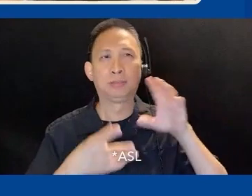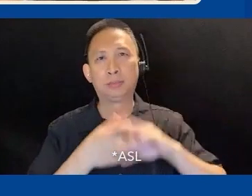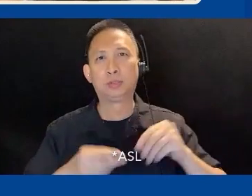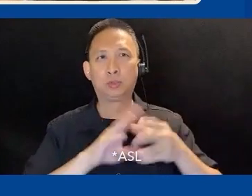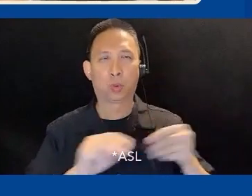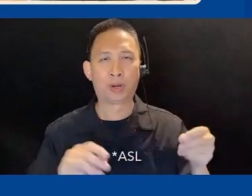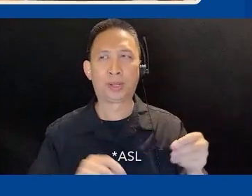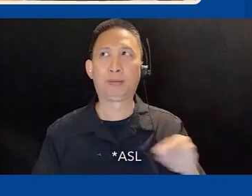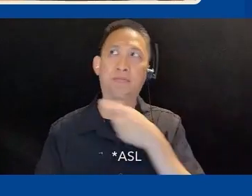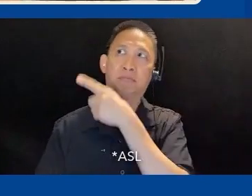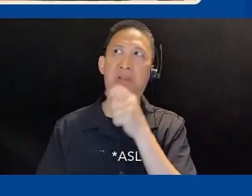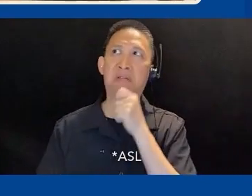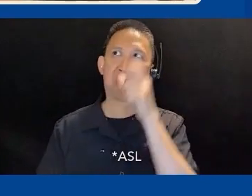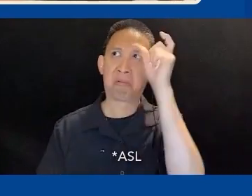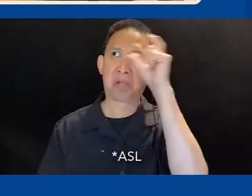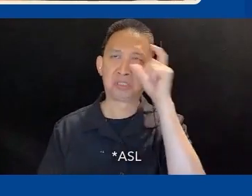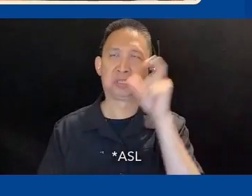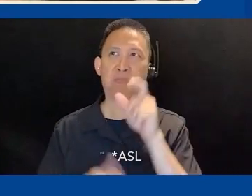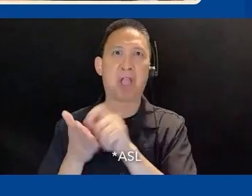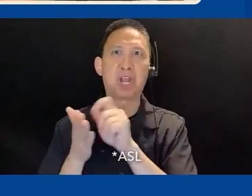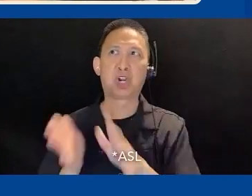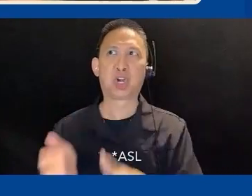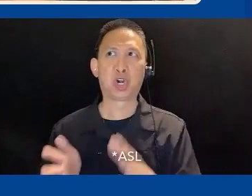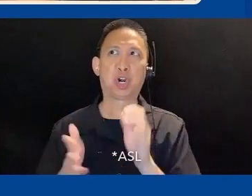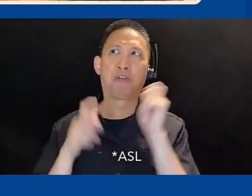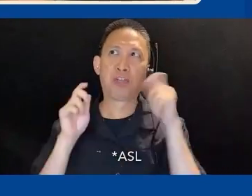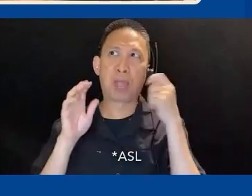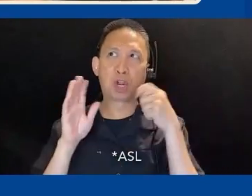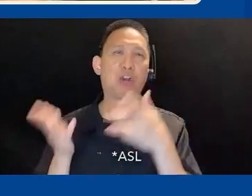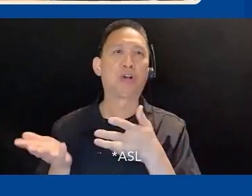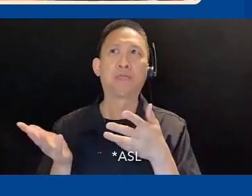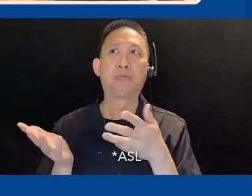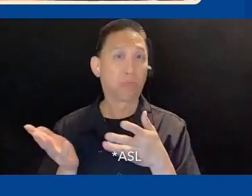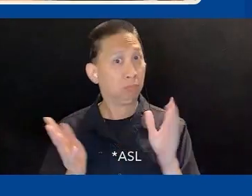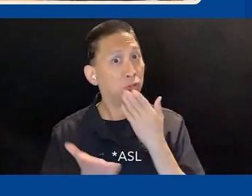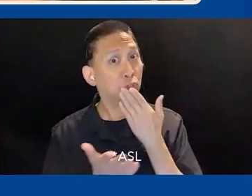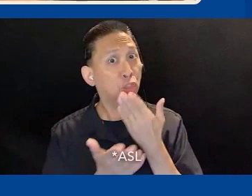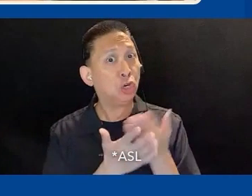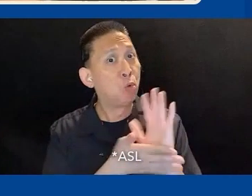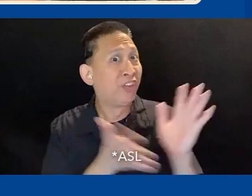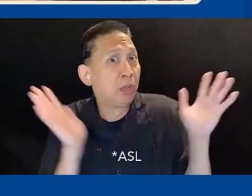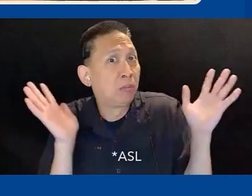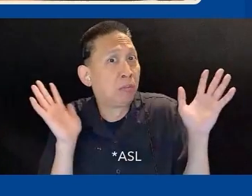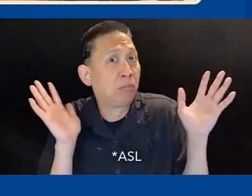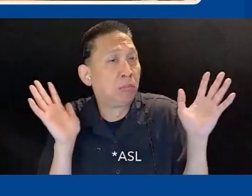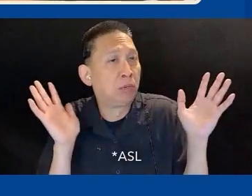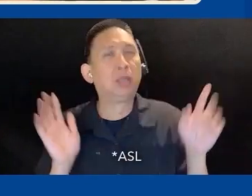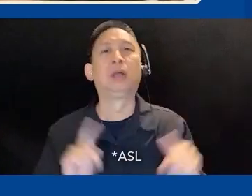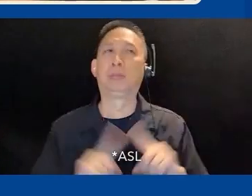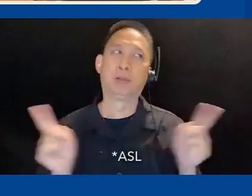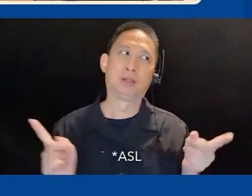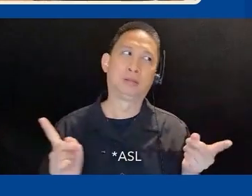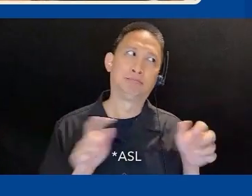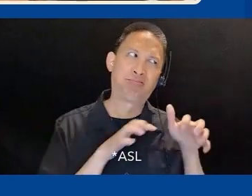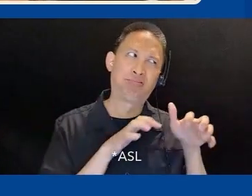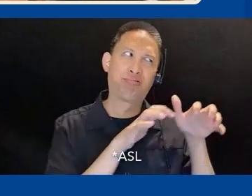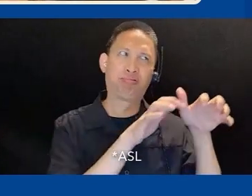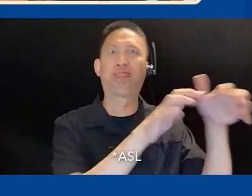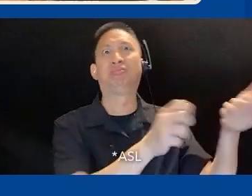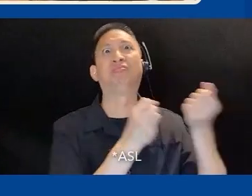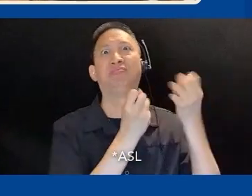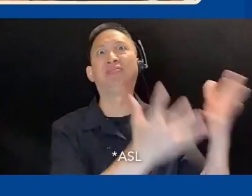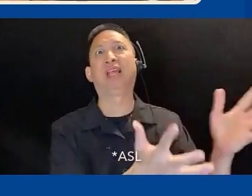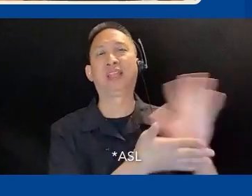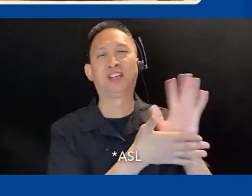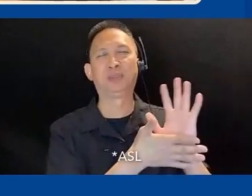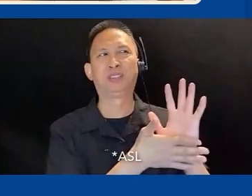non-Muslim filmmakers that were done fairly well. And there are some that are, and then there's a lot of them which are done quite badly, you know?